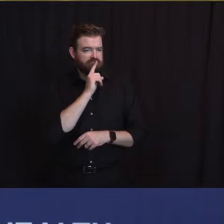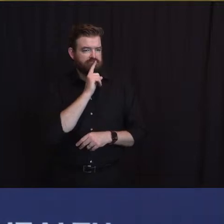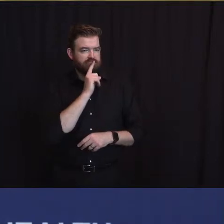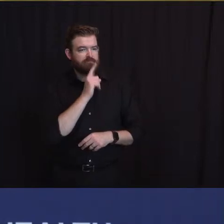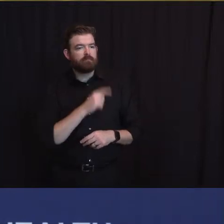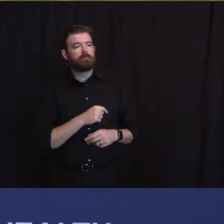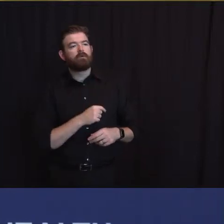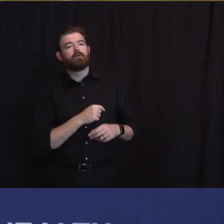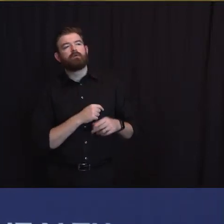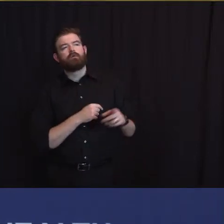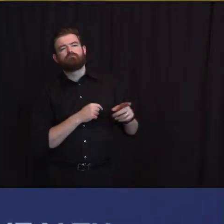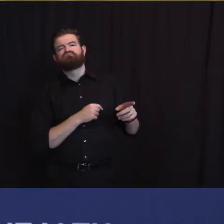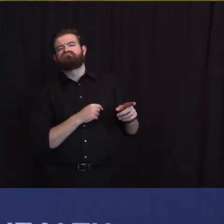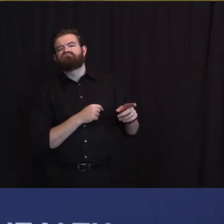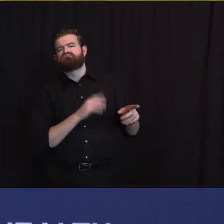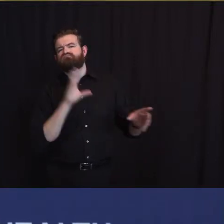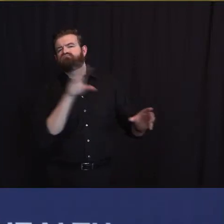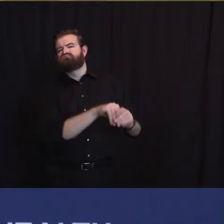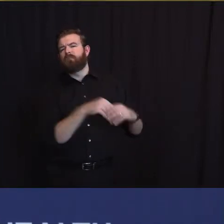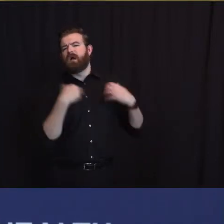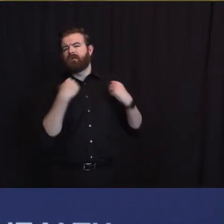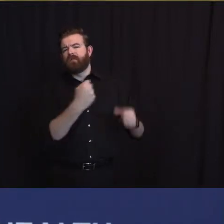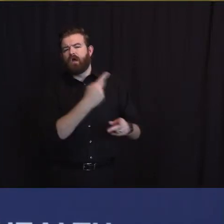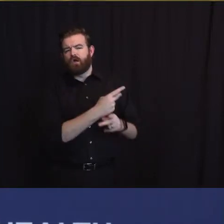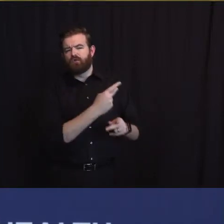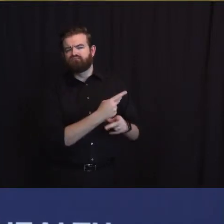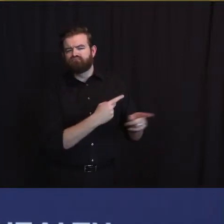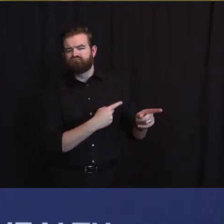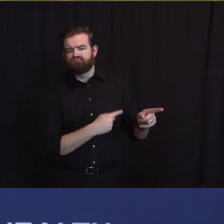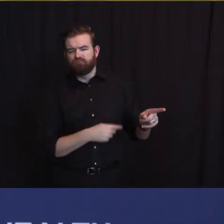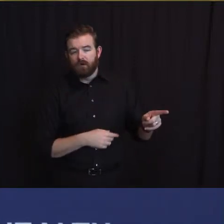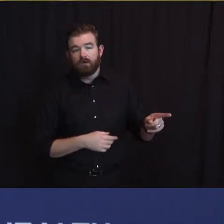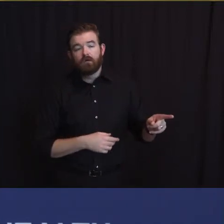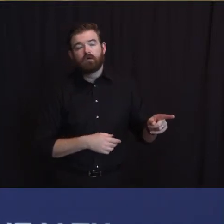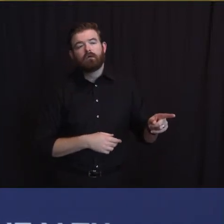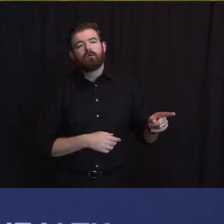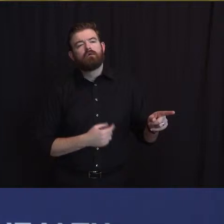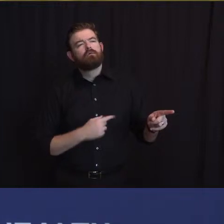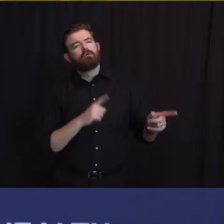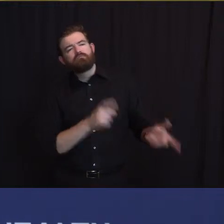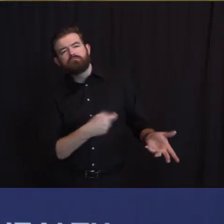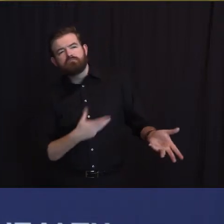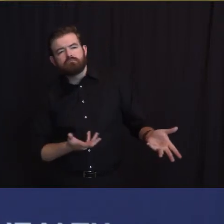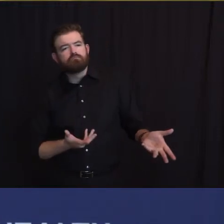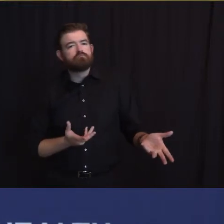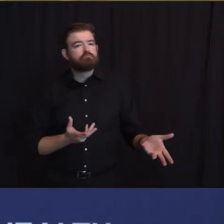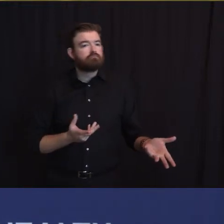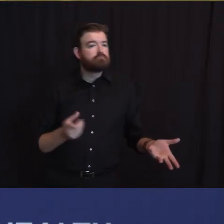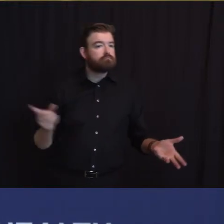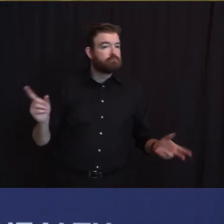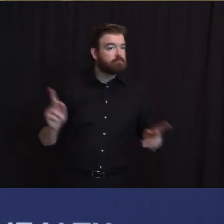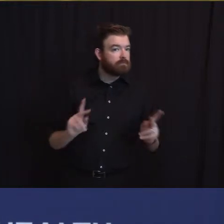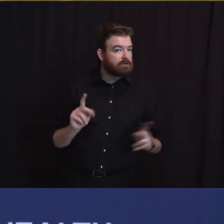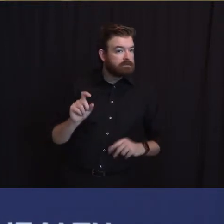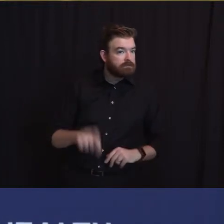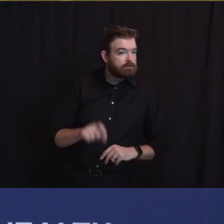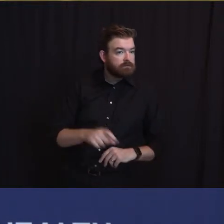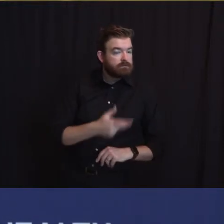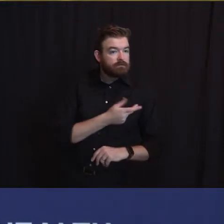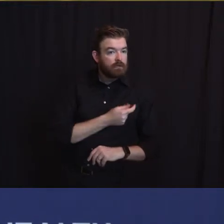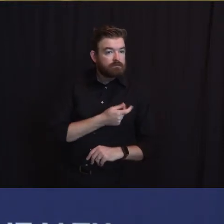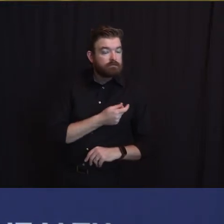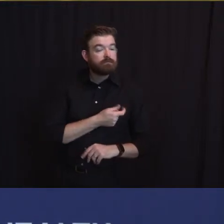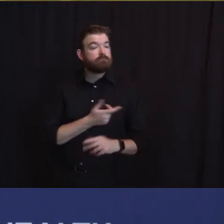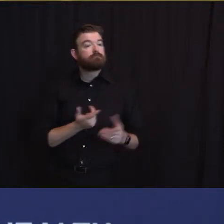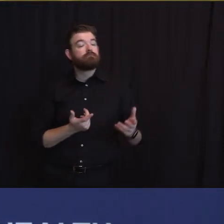said, what's your guess on frequency of needing the shot? He leans toward, and the evidence is still